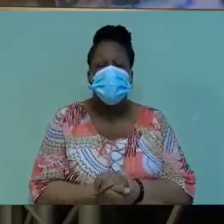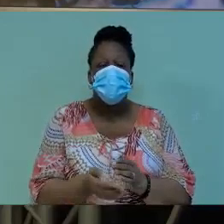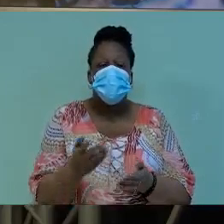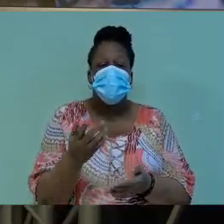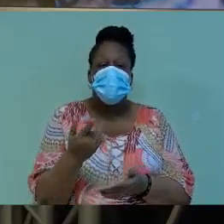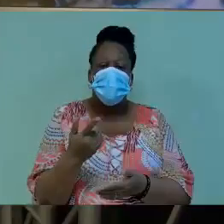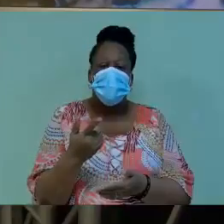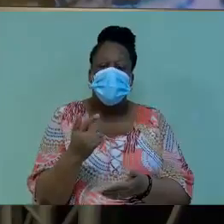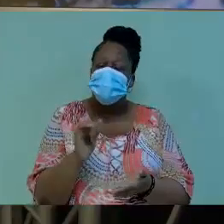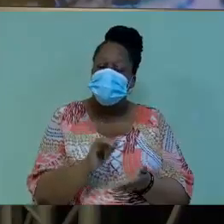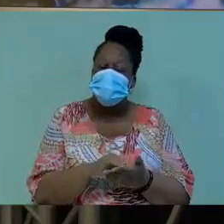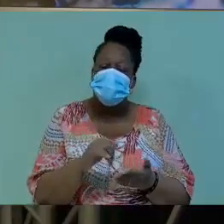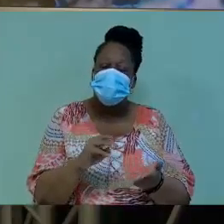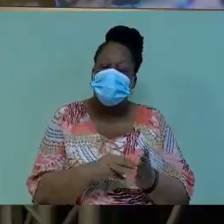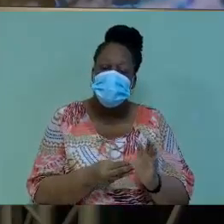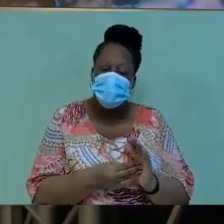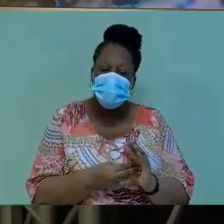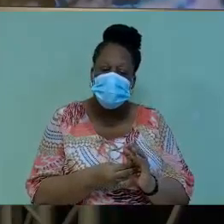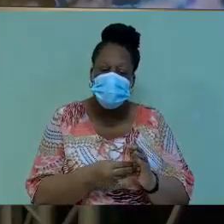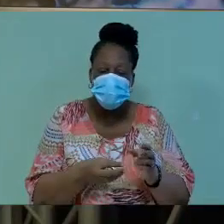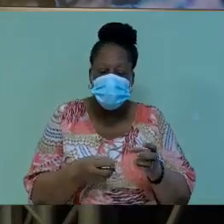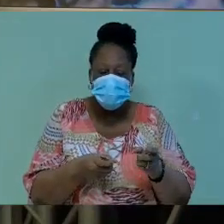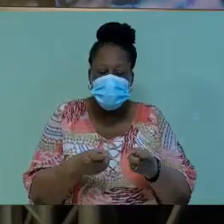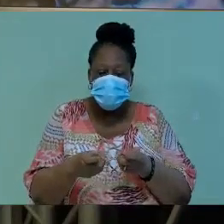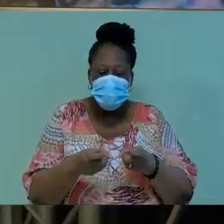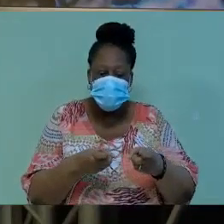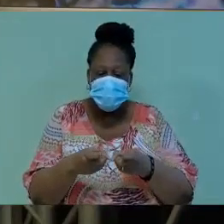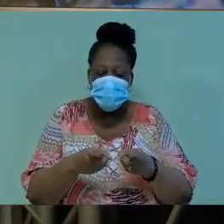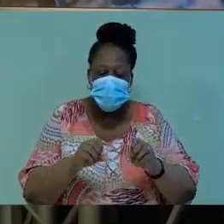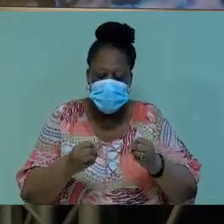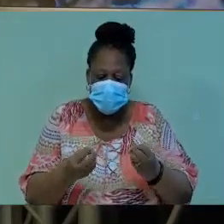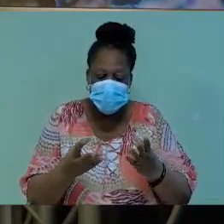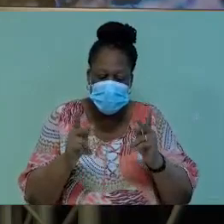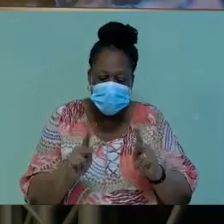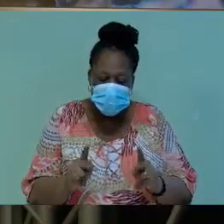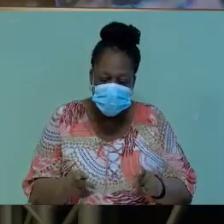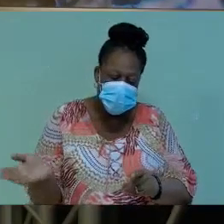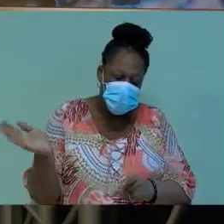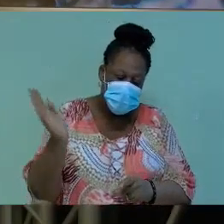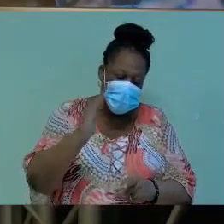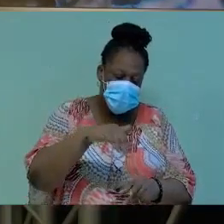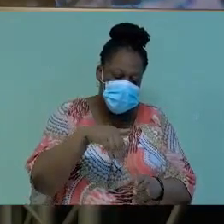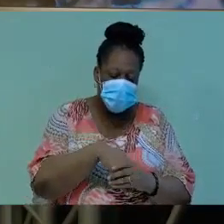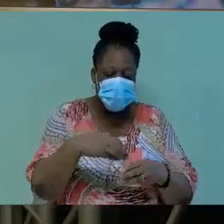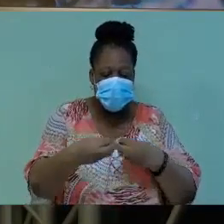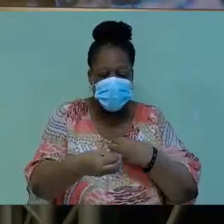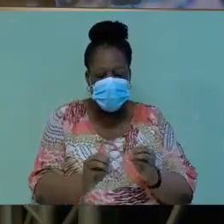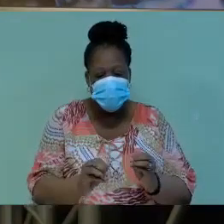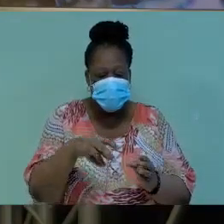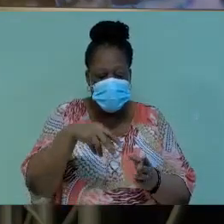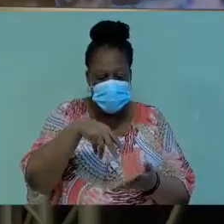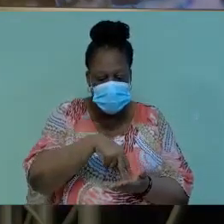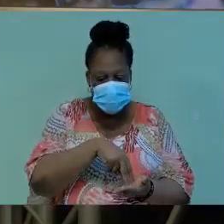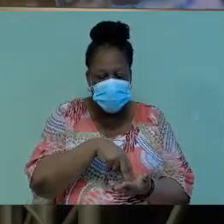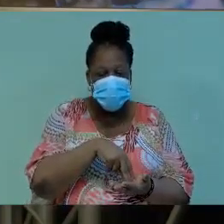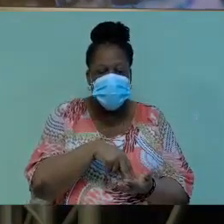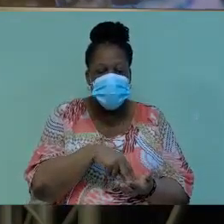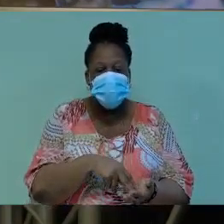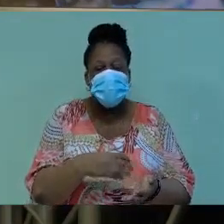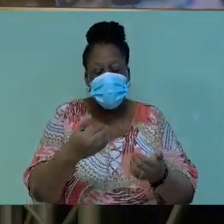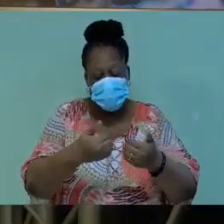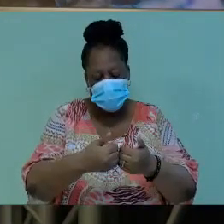are not limited to, controlling the number of customers that appear in our customer service section, the active practice